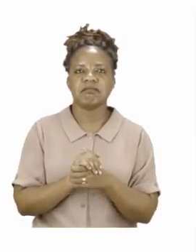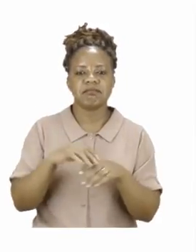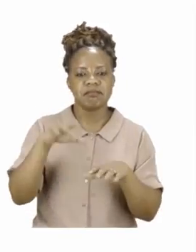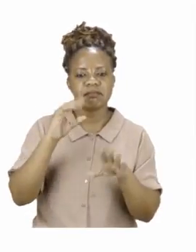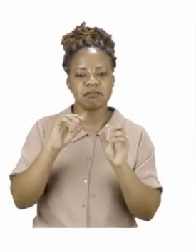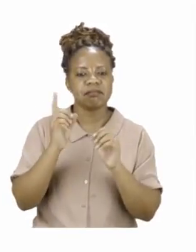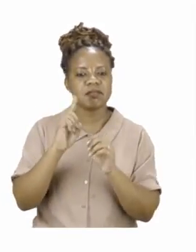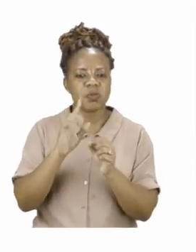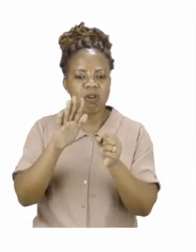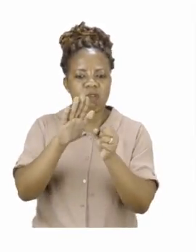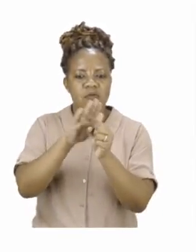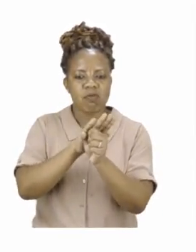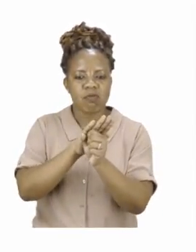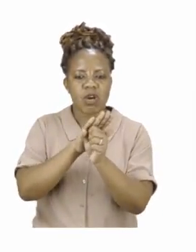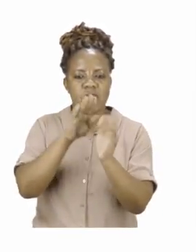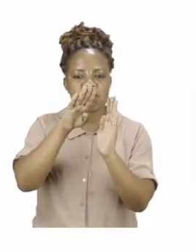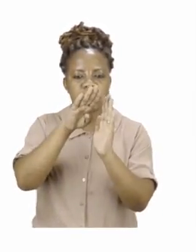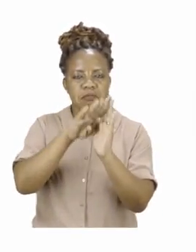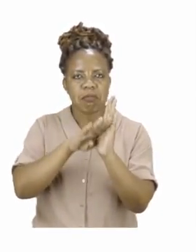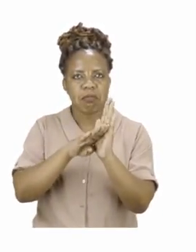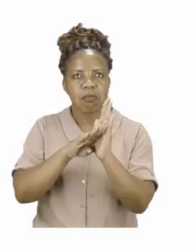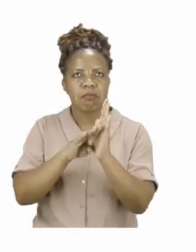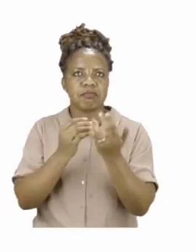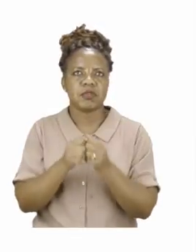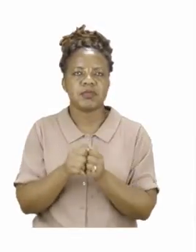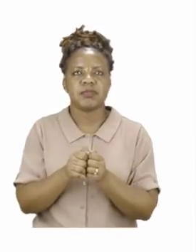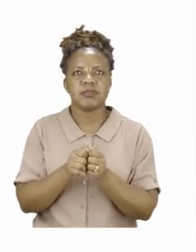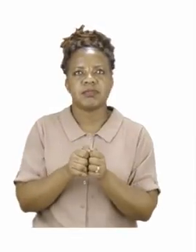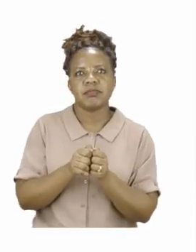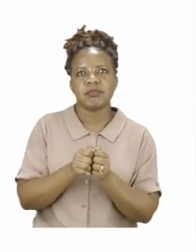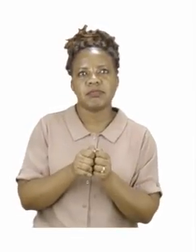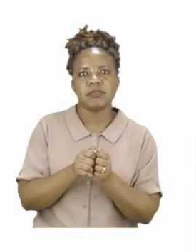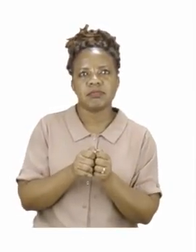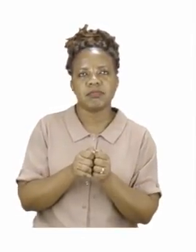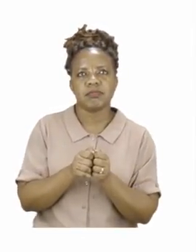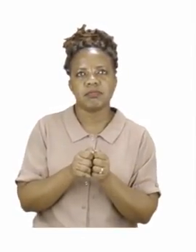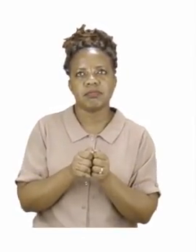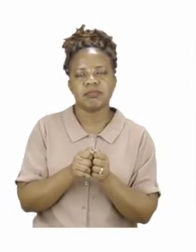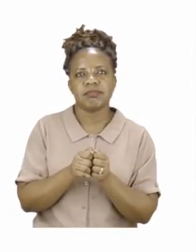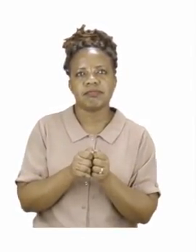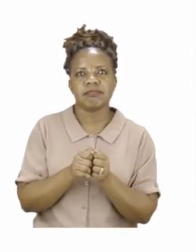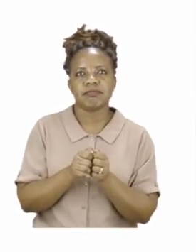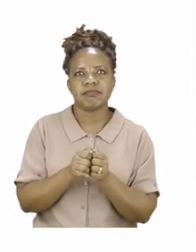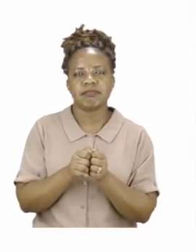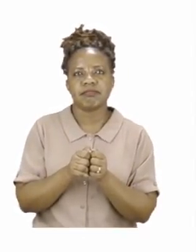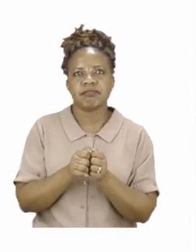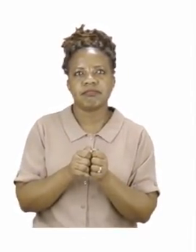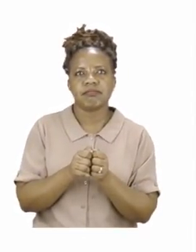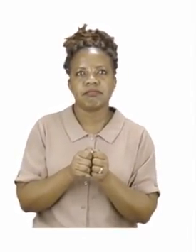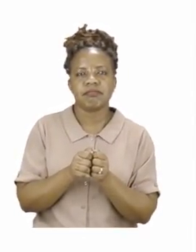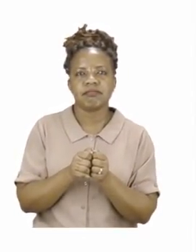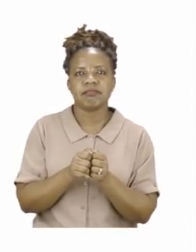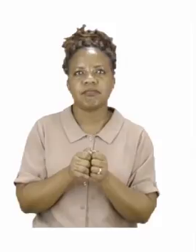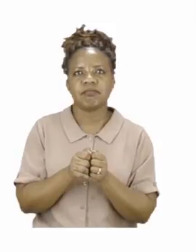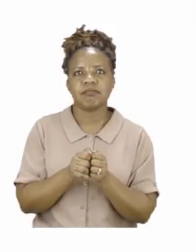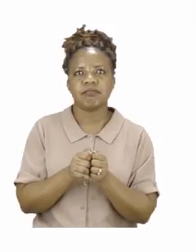capacity. Now, capacity is when we measure volume in liquids. In this case, we are